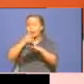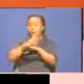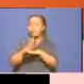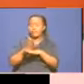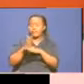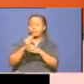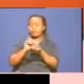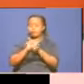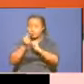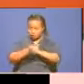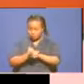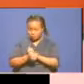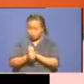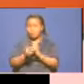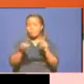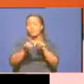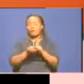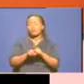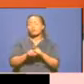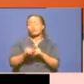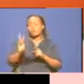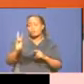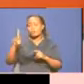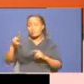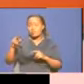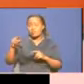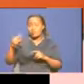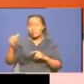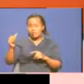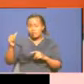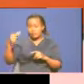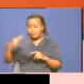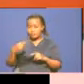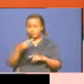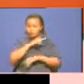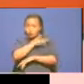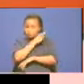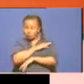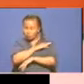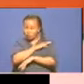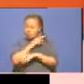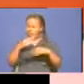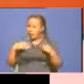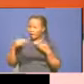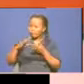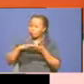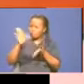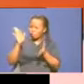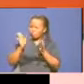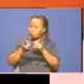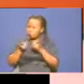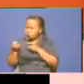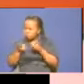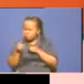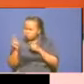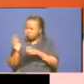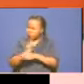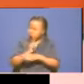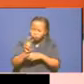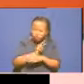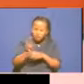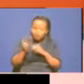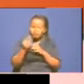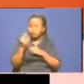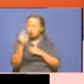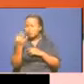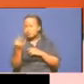the MP Shah Hospital, after the transplant, the recipient goes to the critical care unit for very close monitoring for 3 to 4 days. Mm-hmm. They're not on